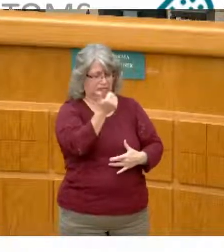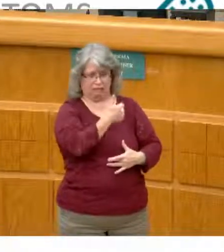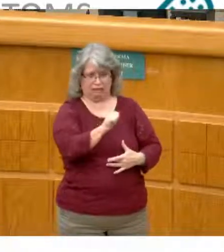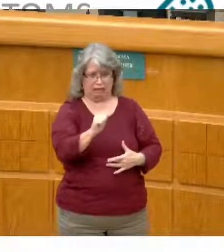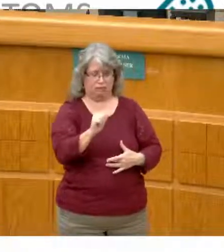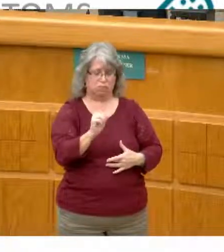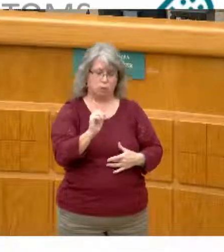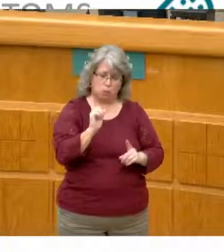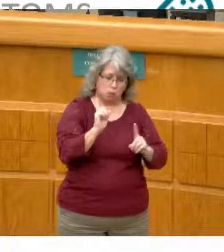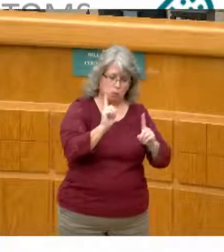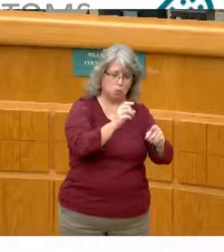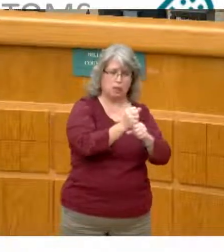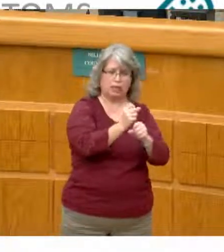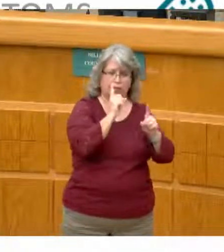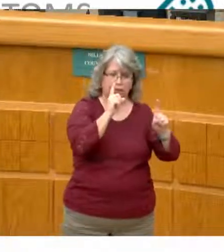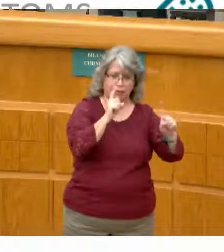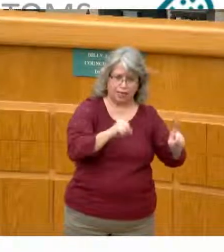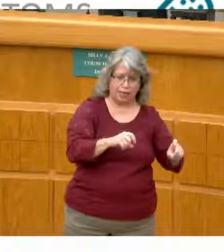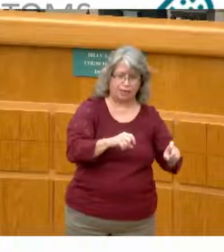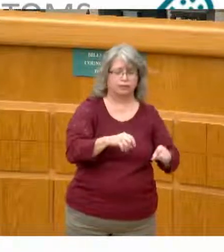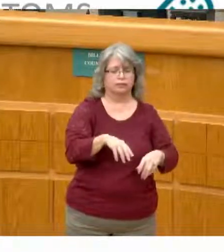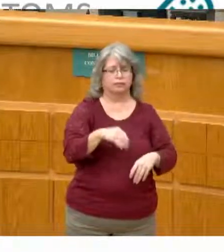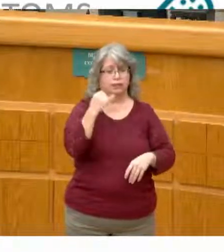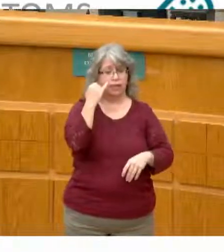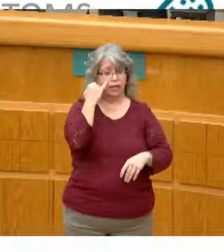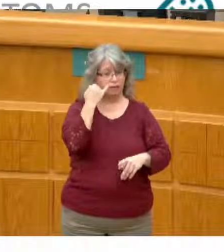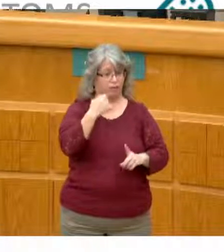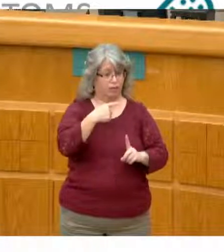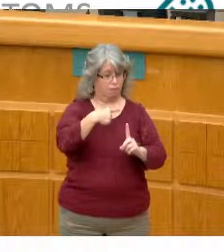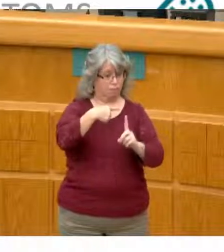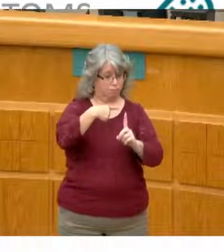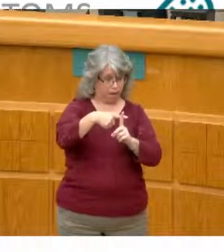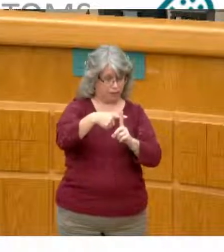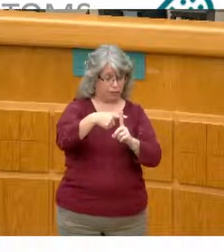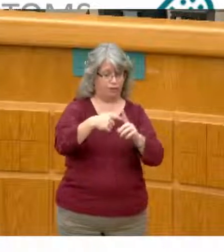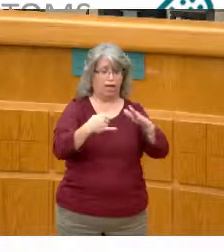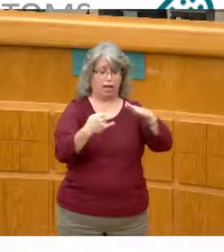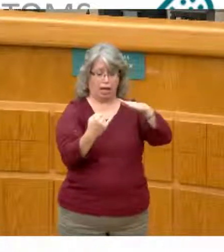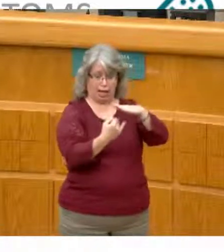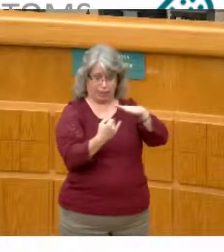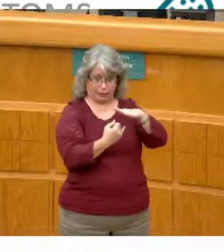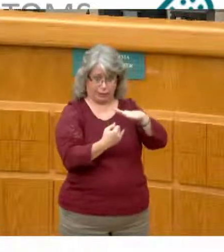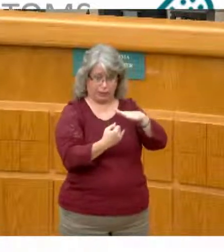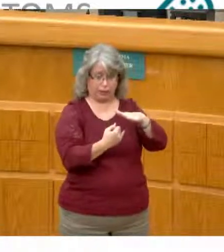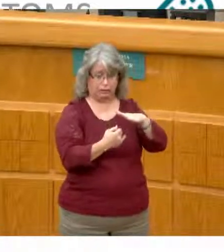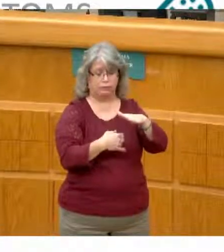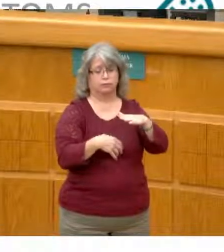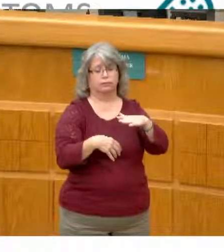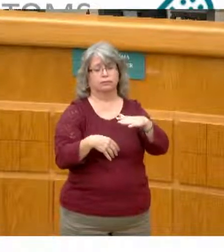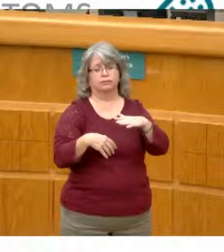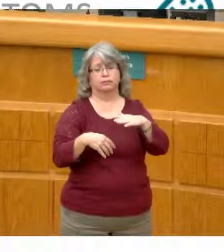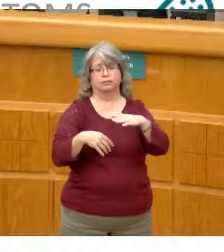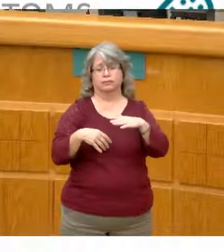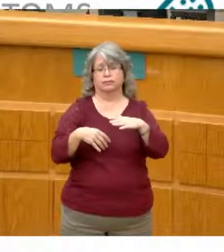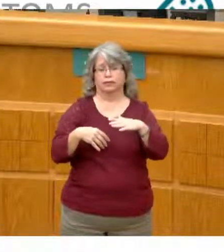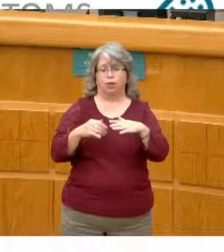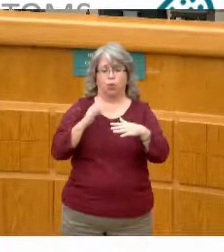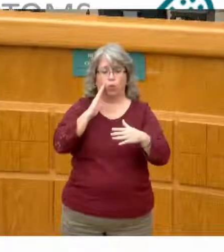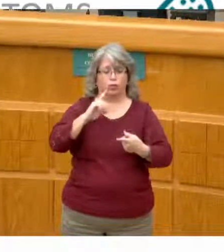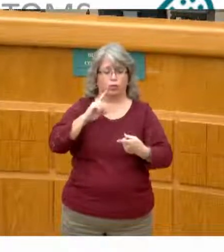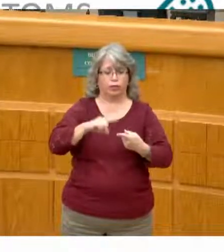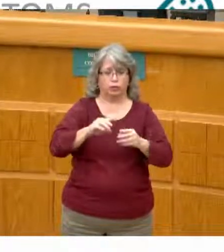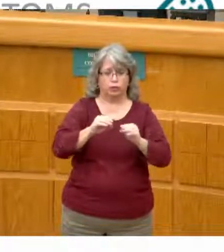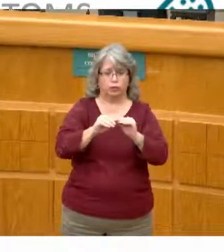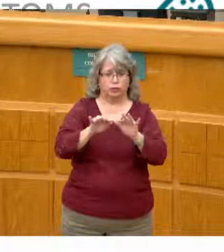you're positive, isolate, and isolate till you get the result of that test, and that's going to reduce transmission. I know